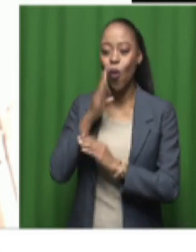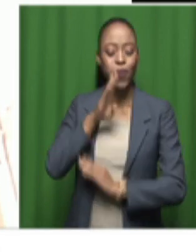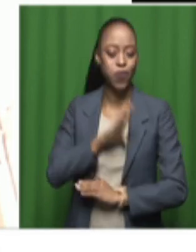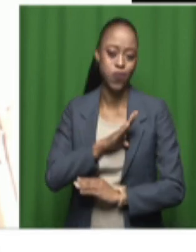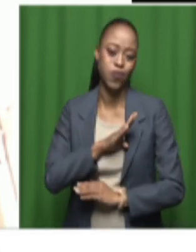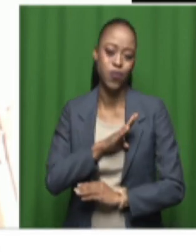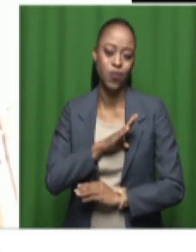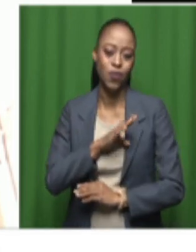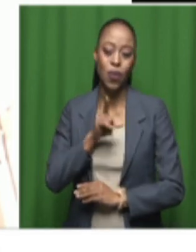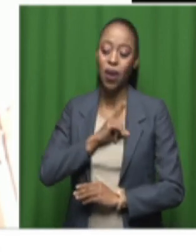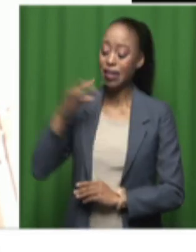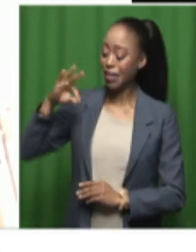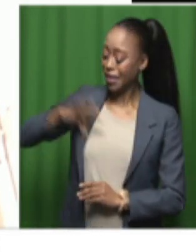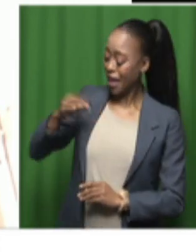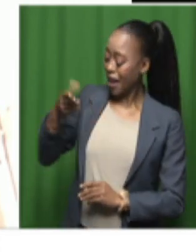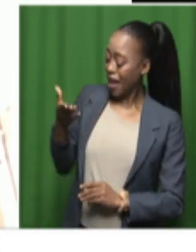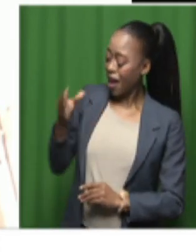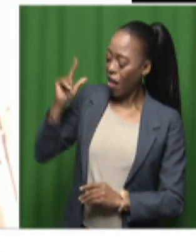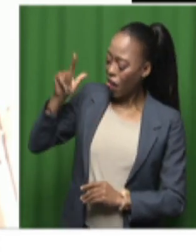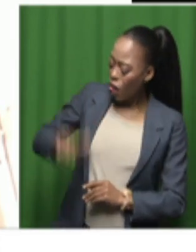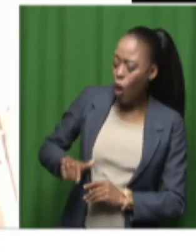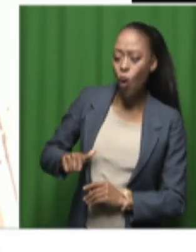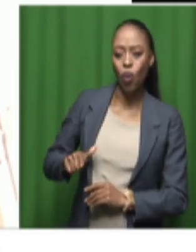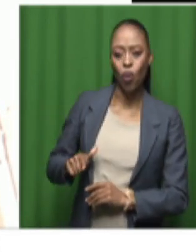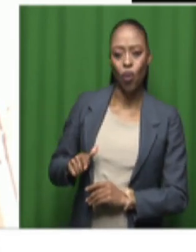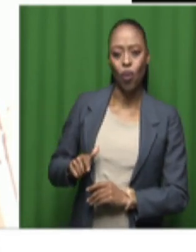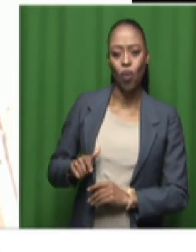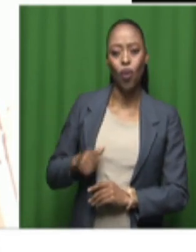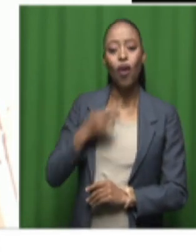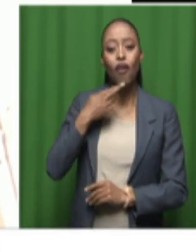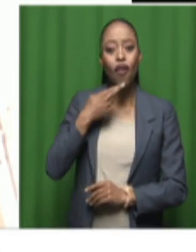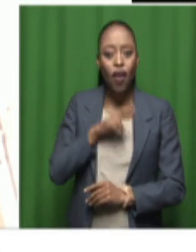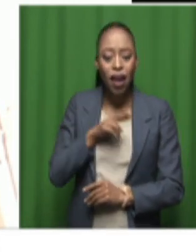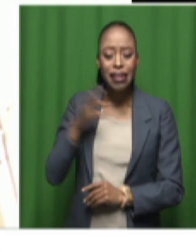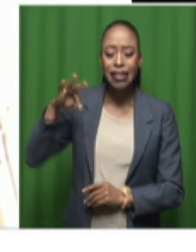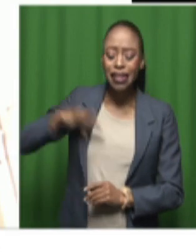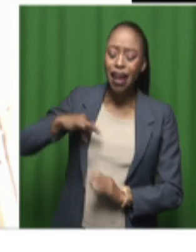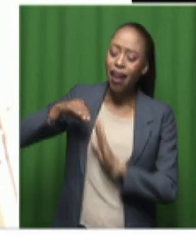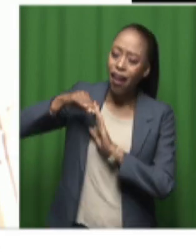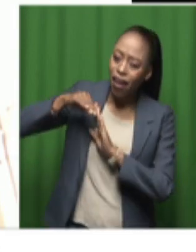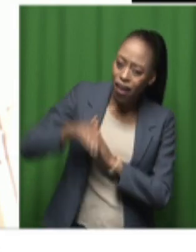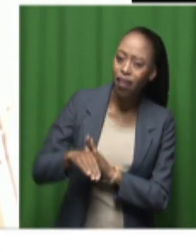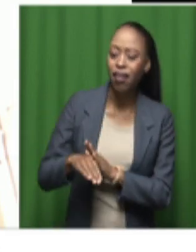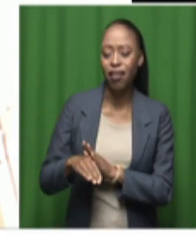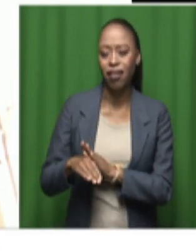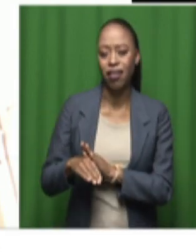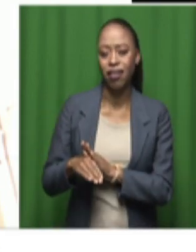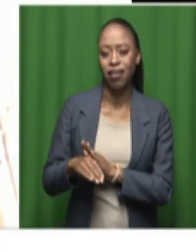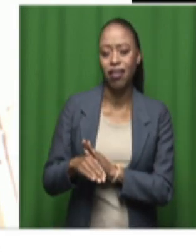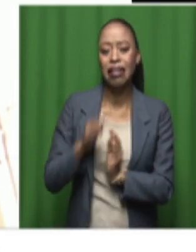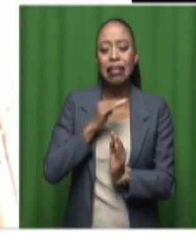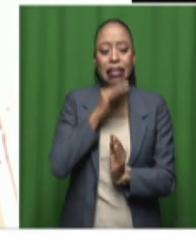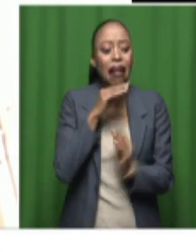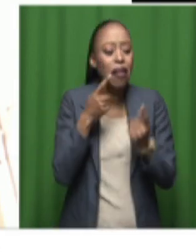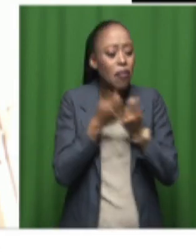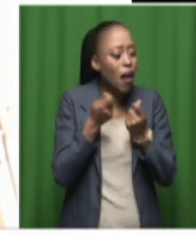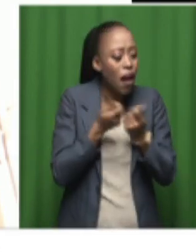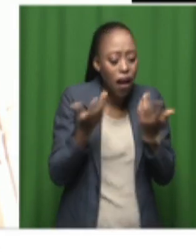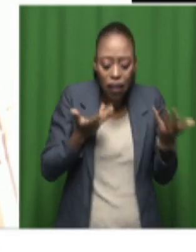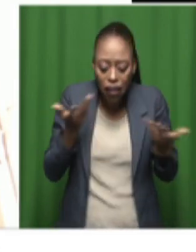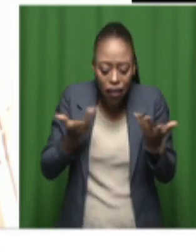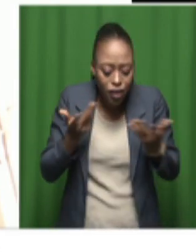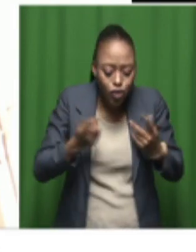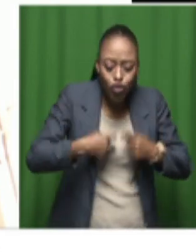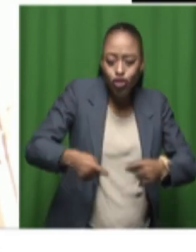is because wages are so low and real wages are decreasing, and there is not enough money